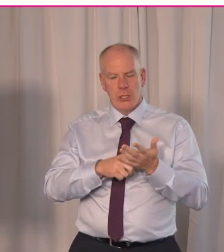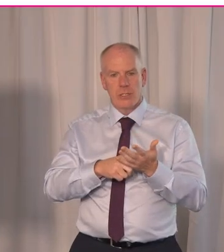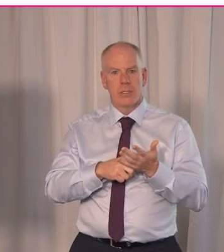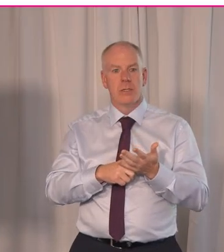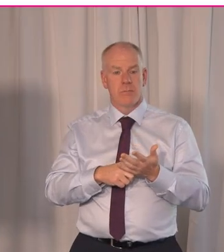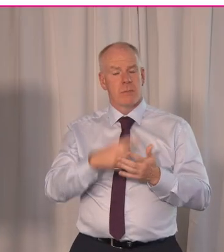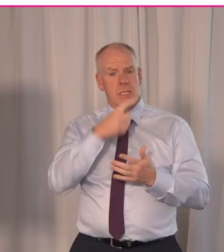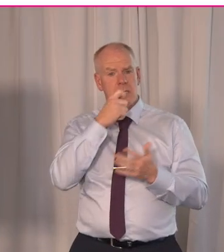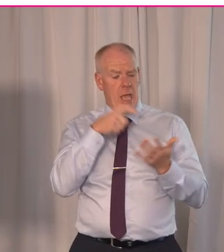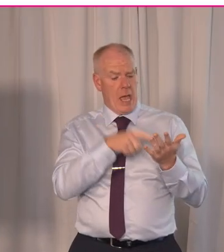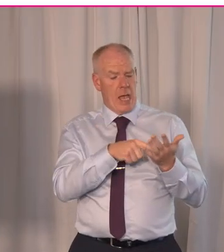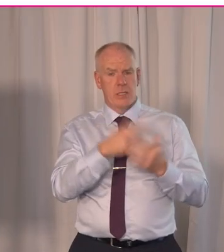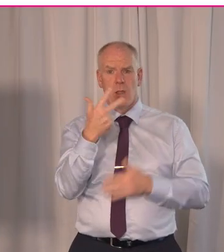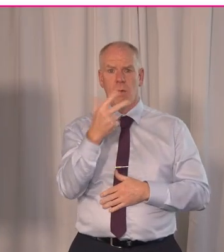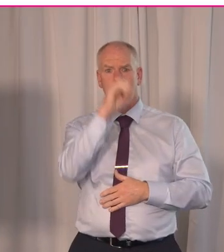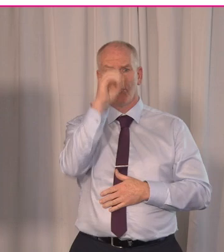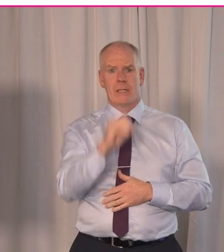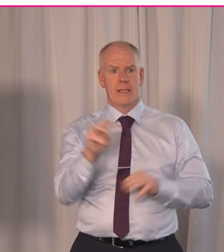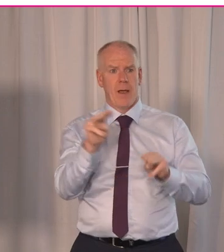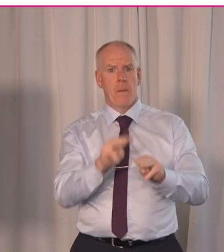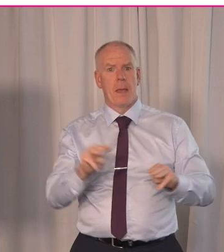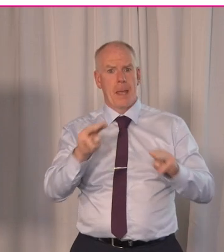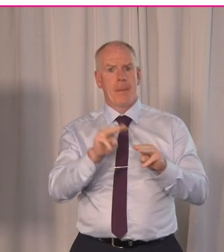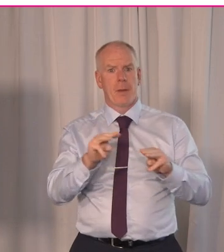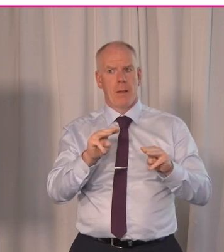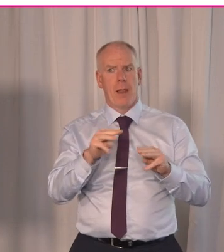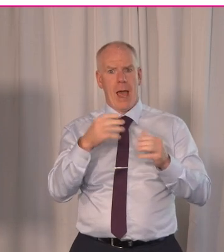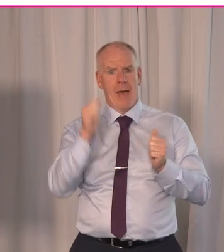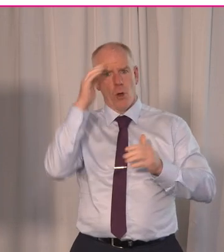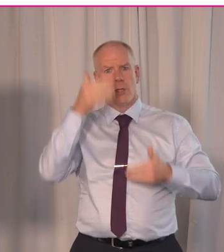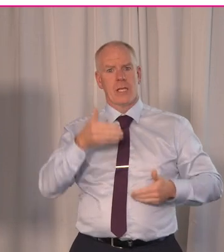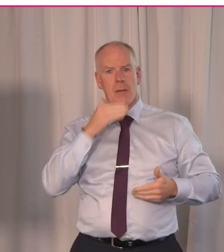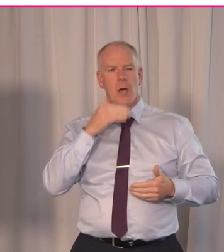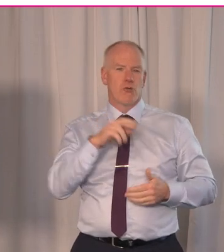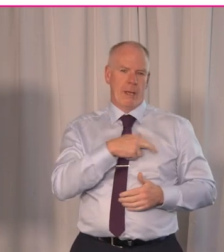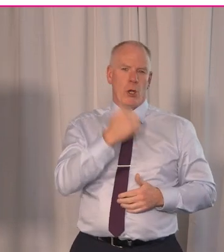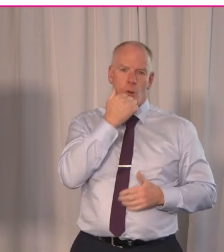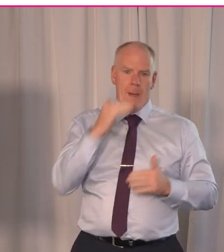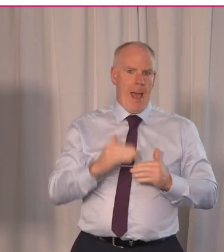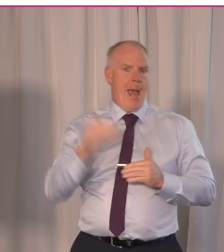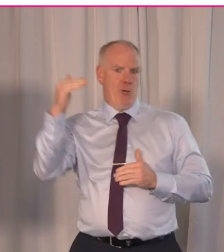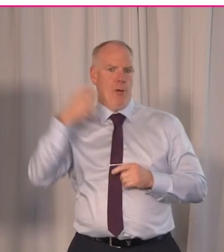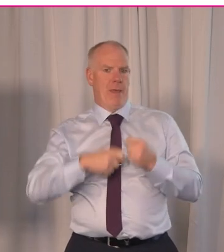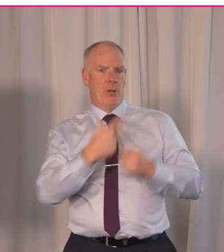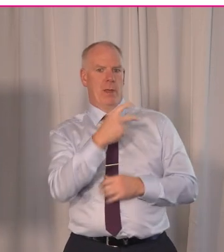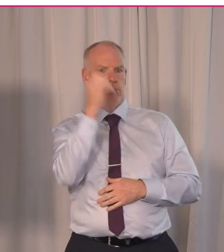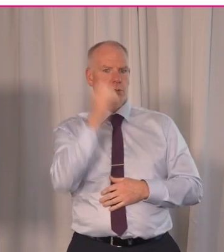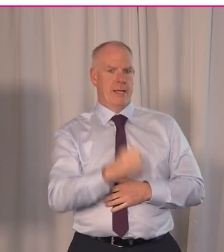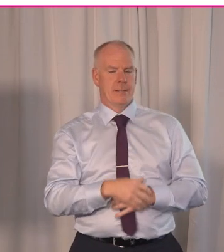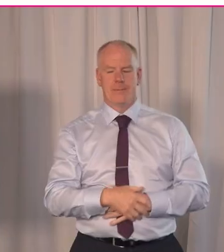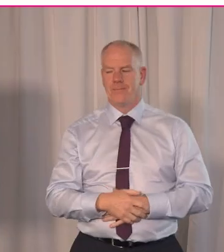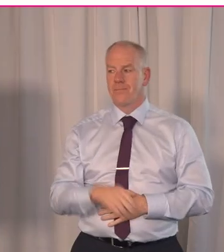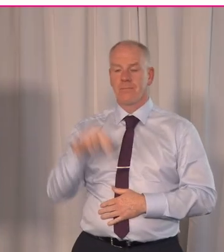the population are autistic, but actually this figure is much higher. And in NHS training